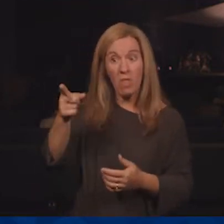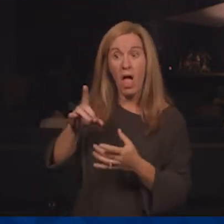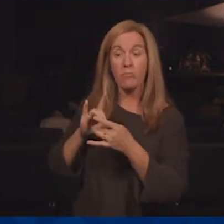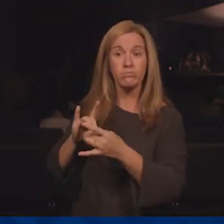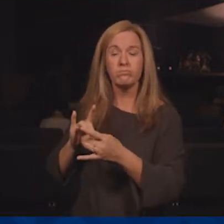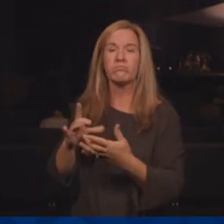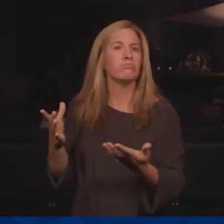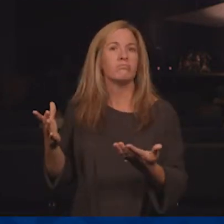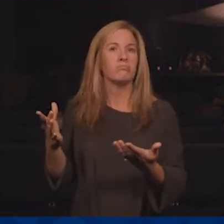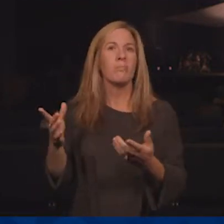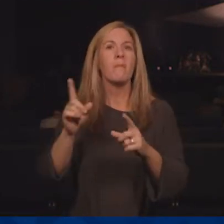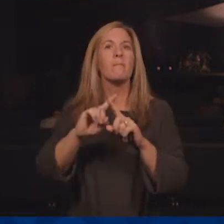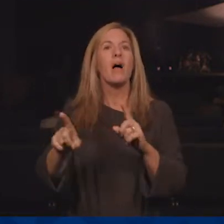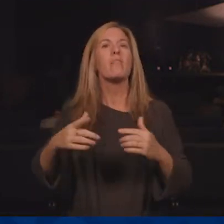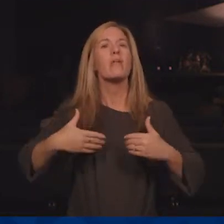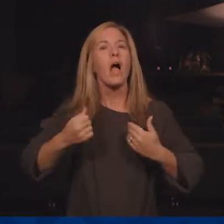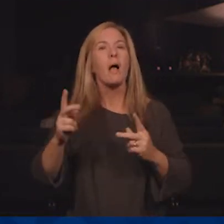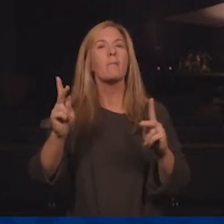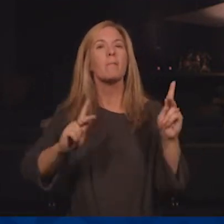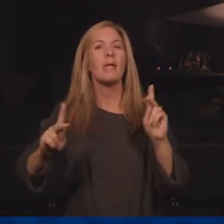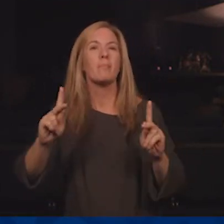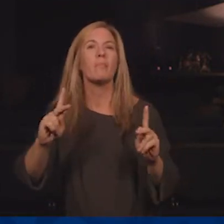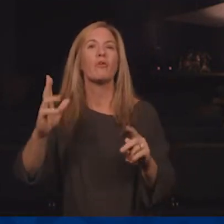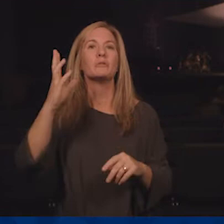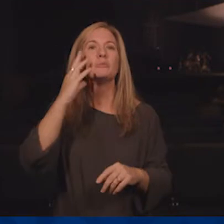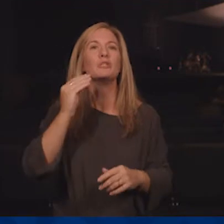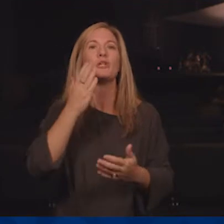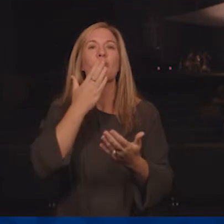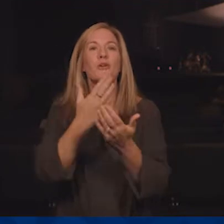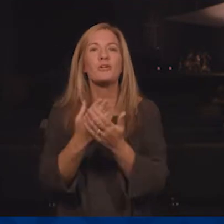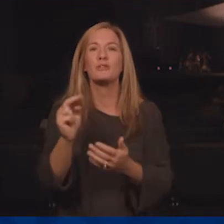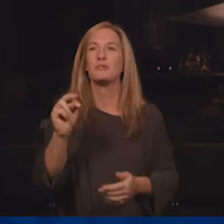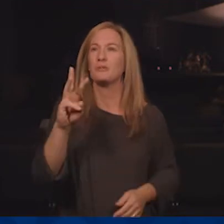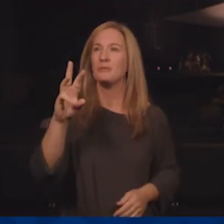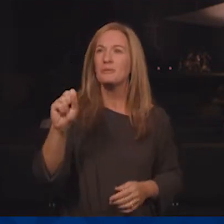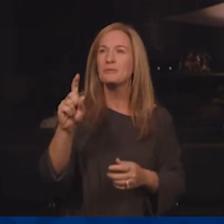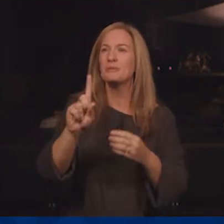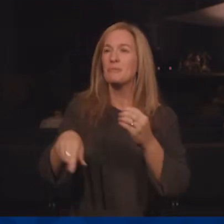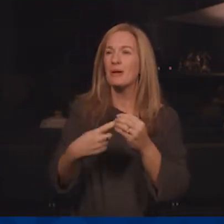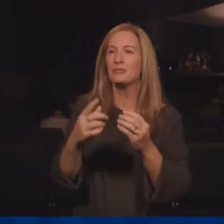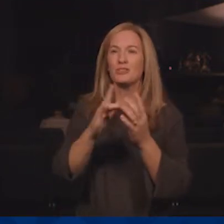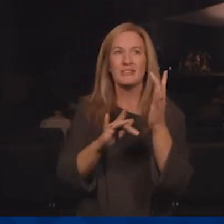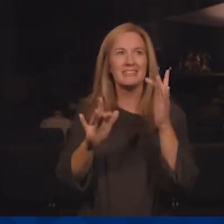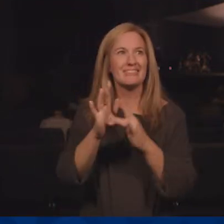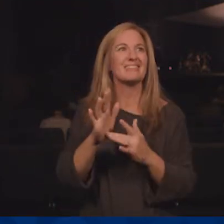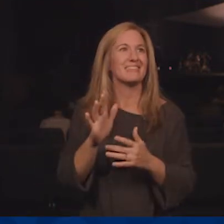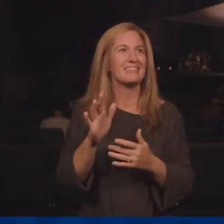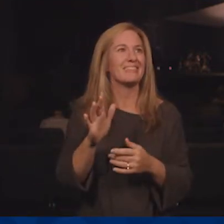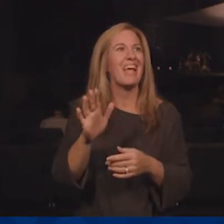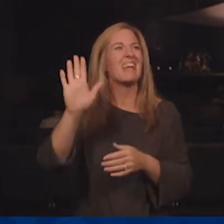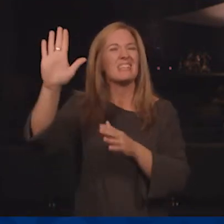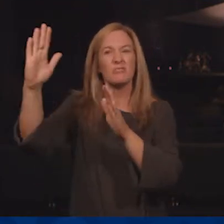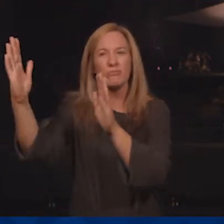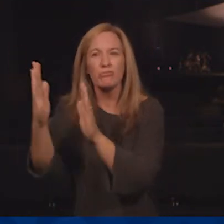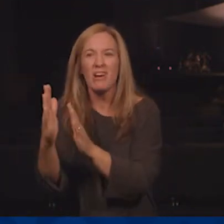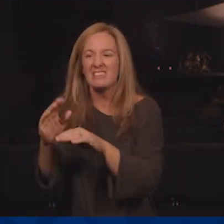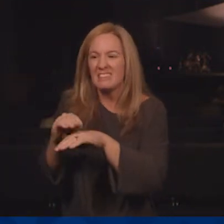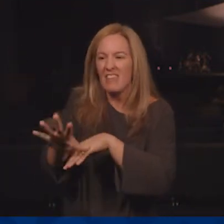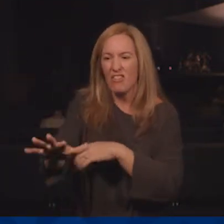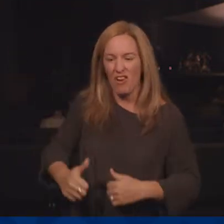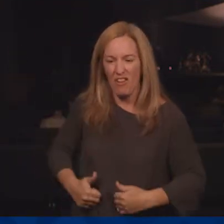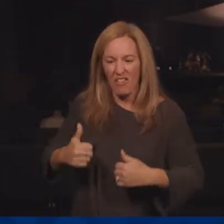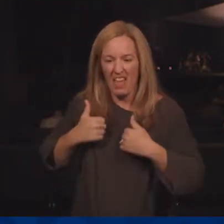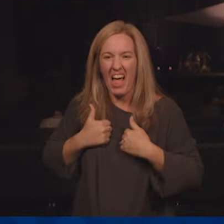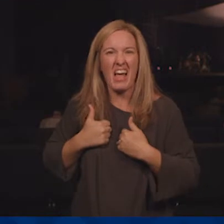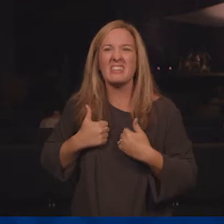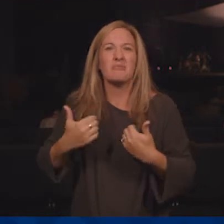young people that are getting to know the good news of Jesus and be formed by his presence from a young age. How good is that? So